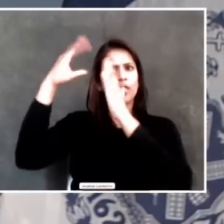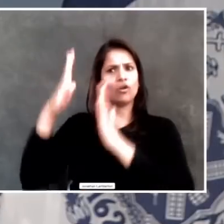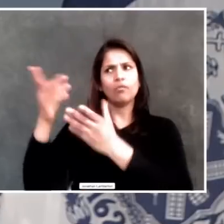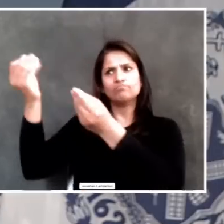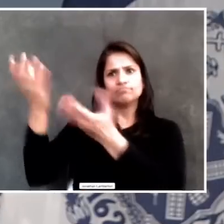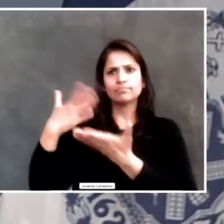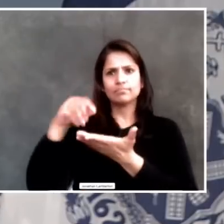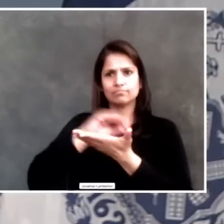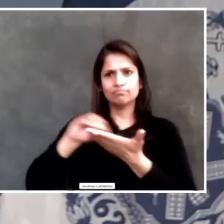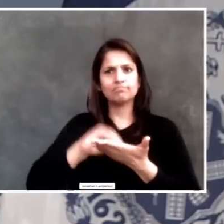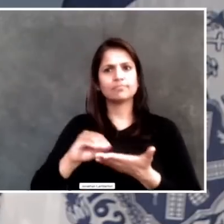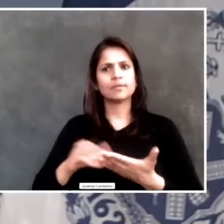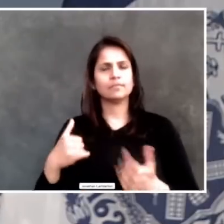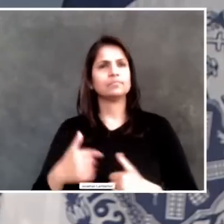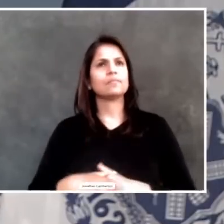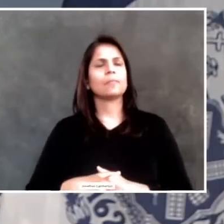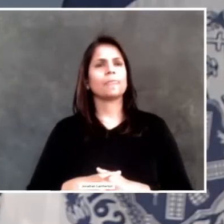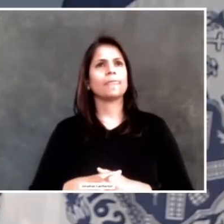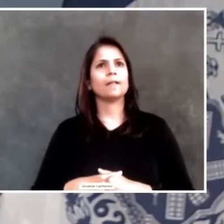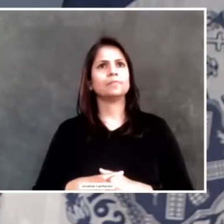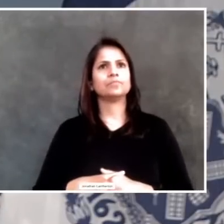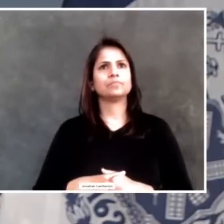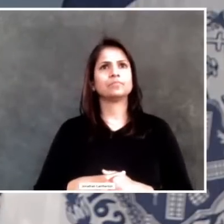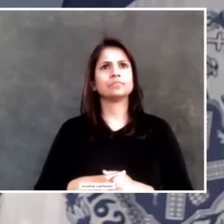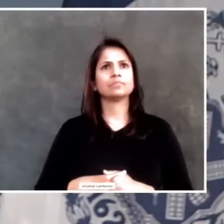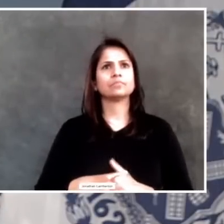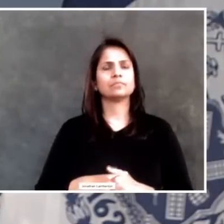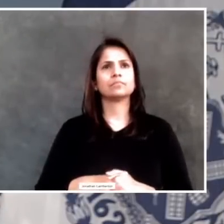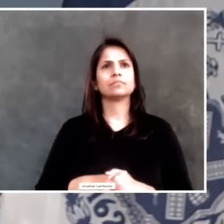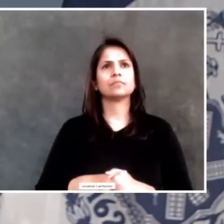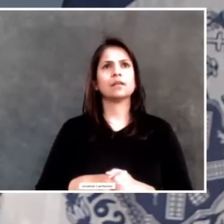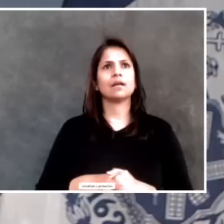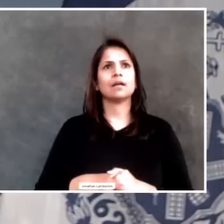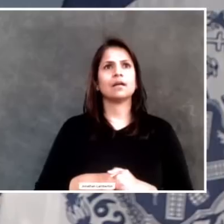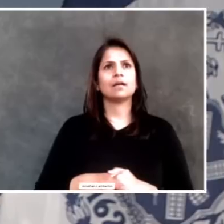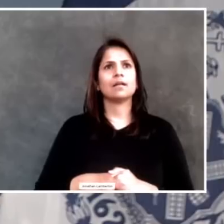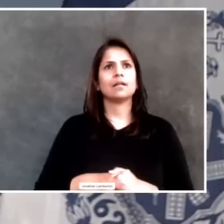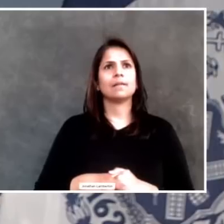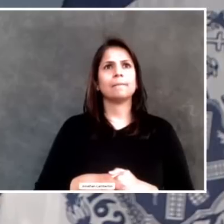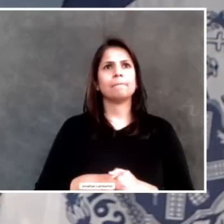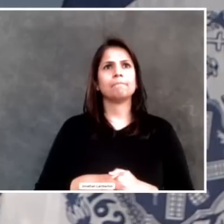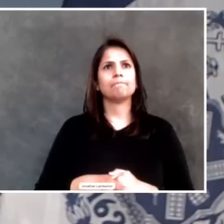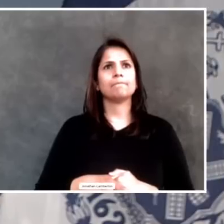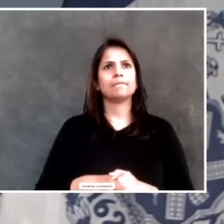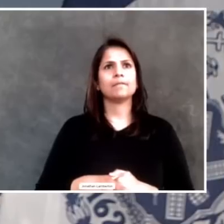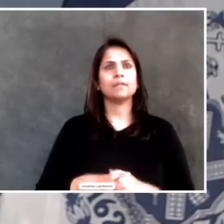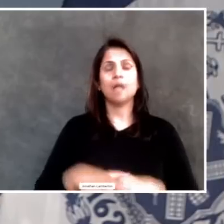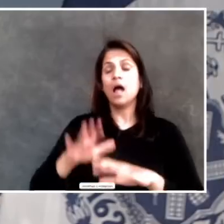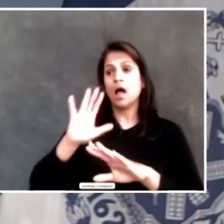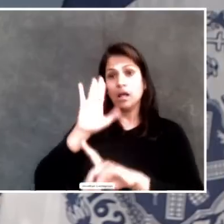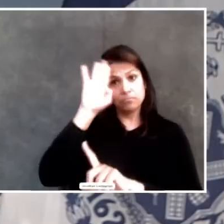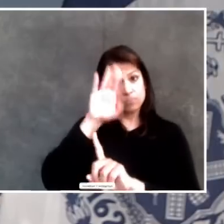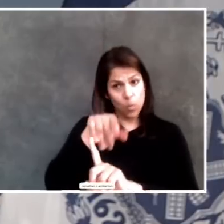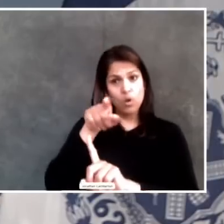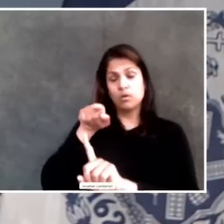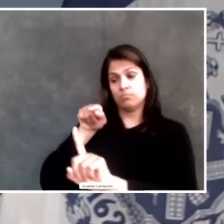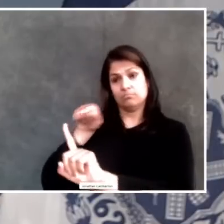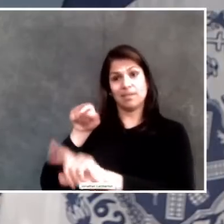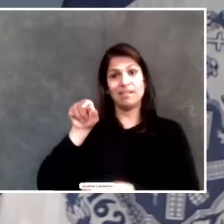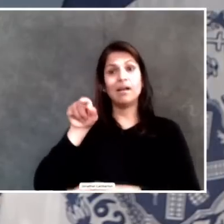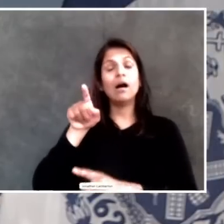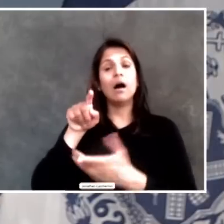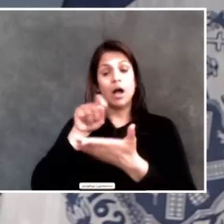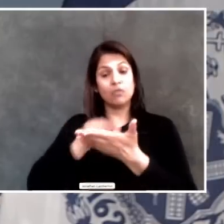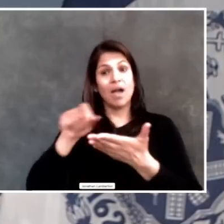where we know that Rumsey in particular handles a big burden making sure that